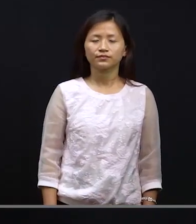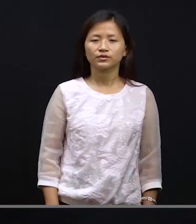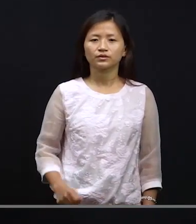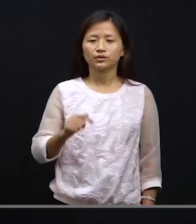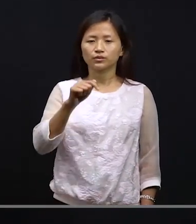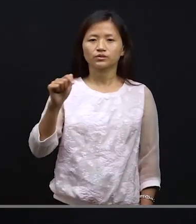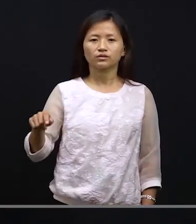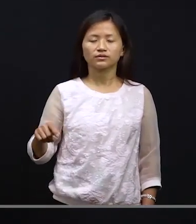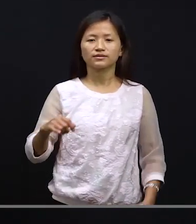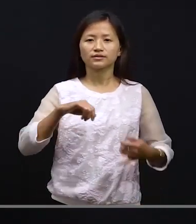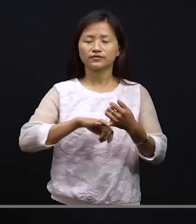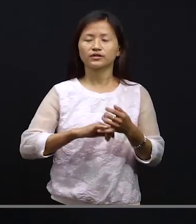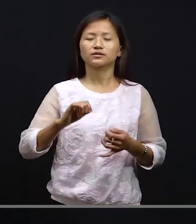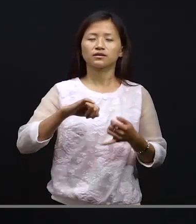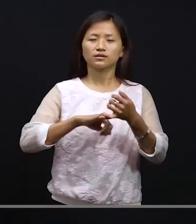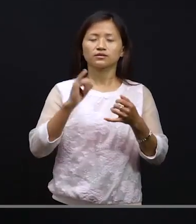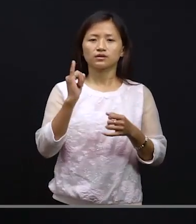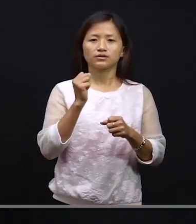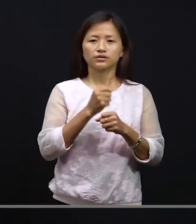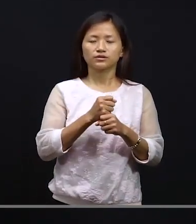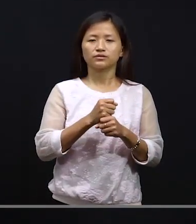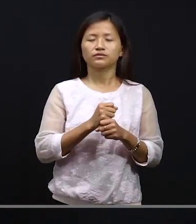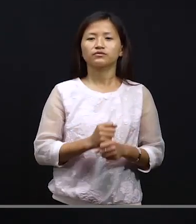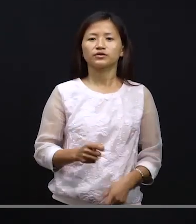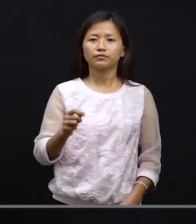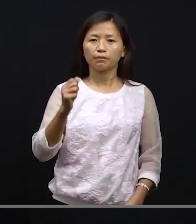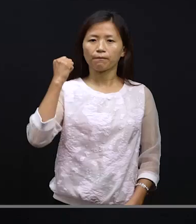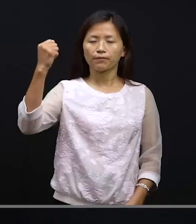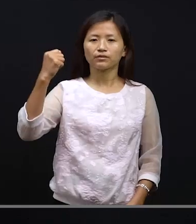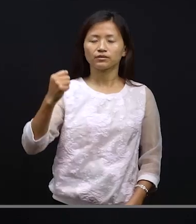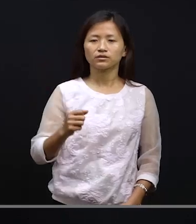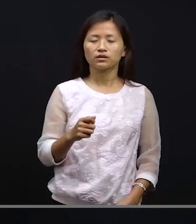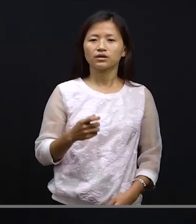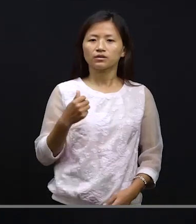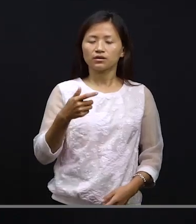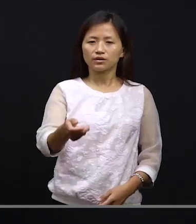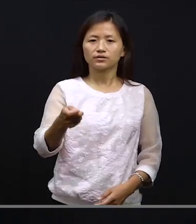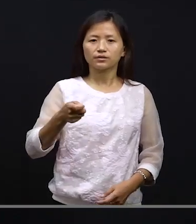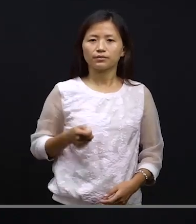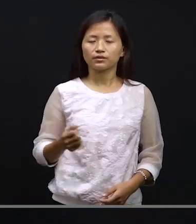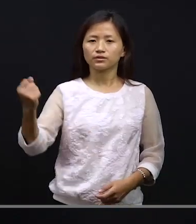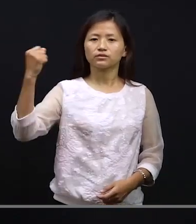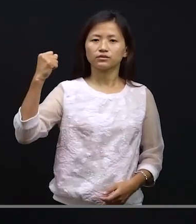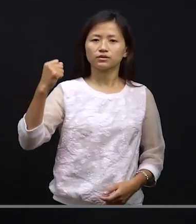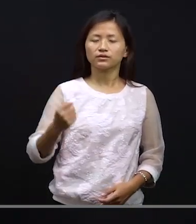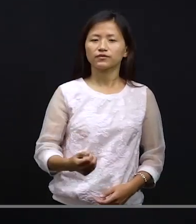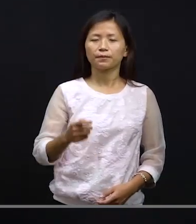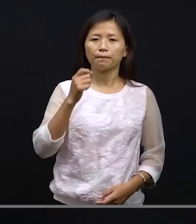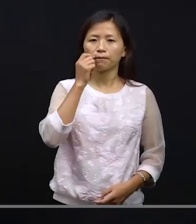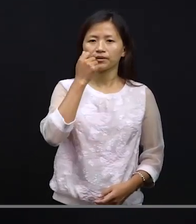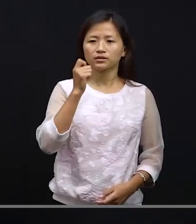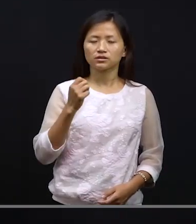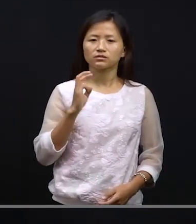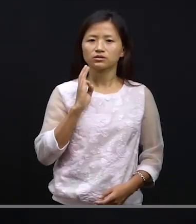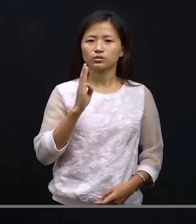also signifies power. The king wanted to hire the man and said he will give power if this man is willing to work for